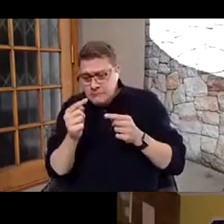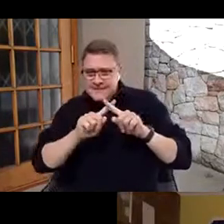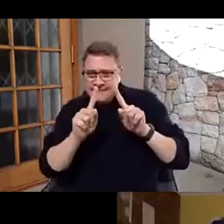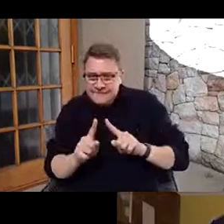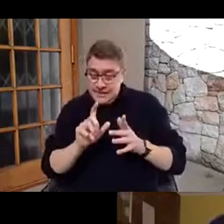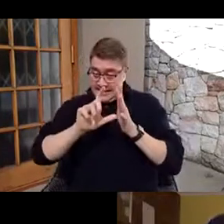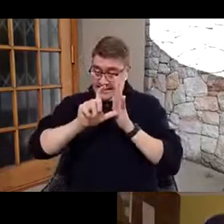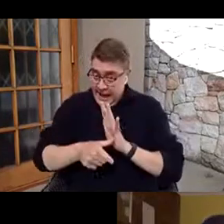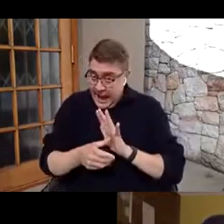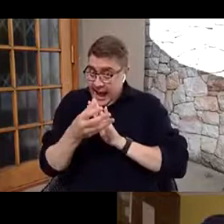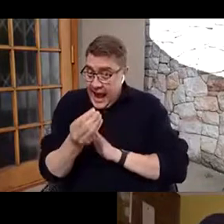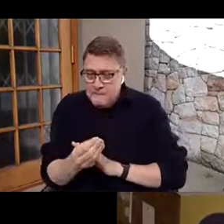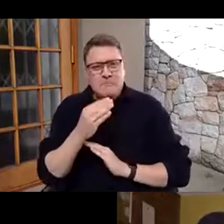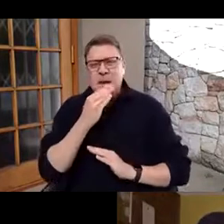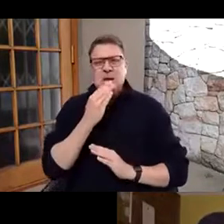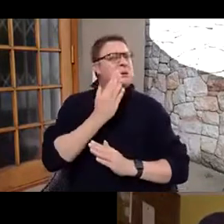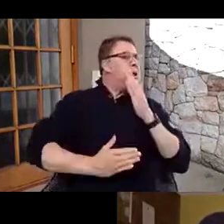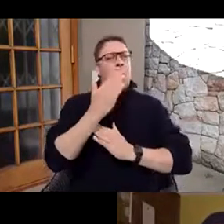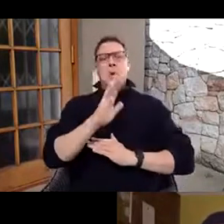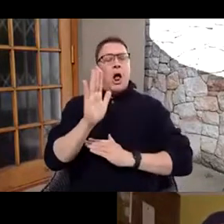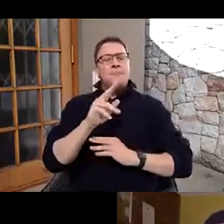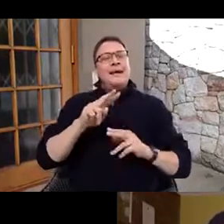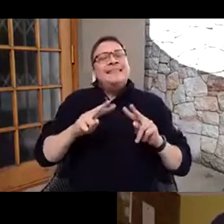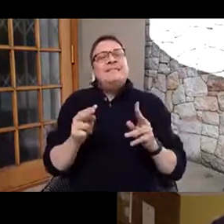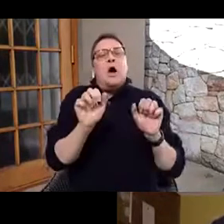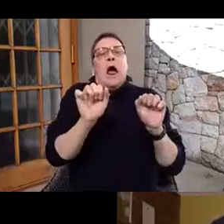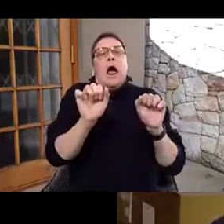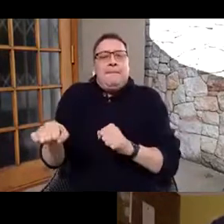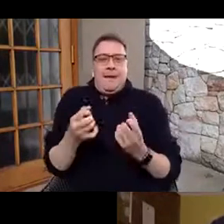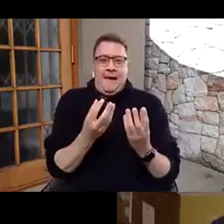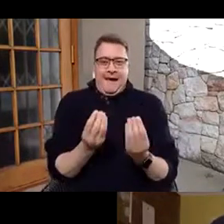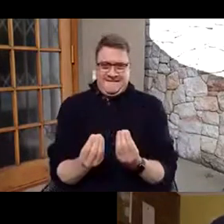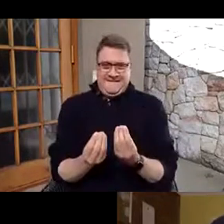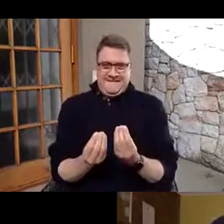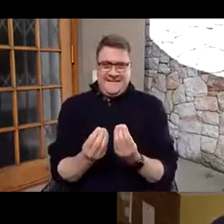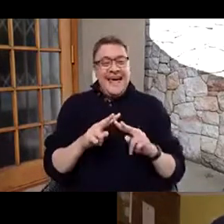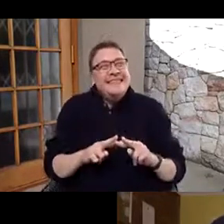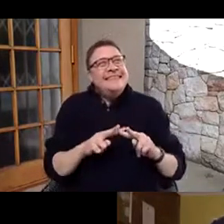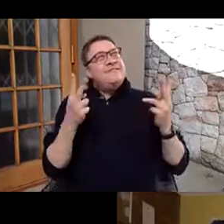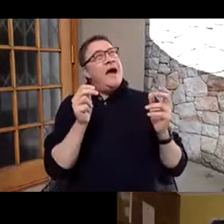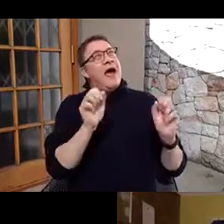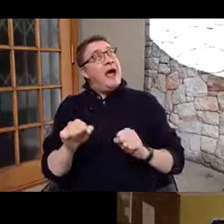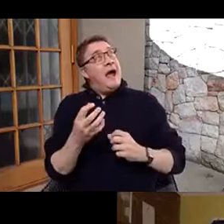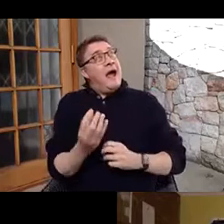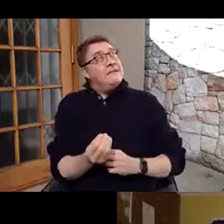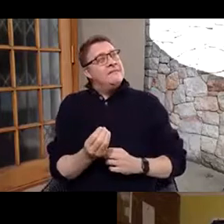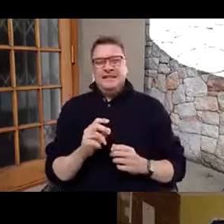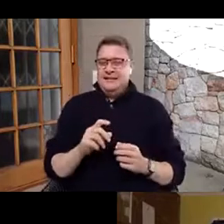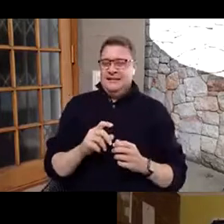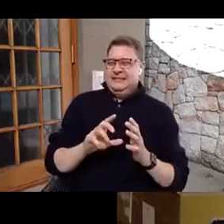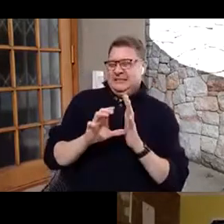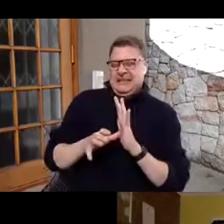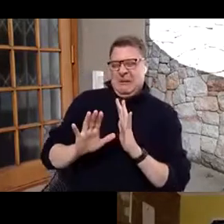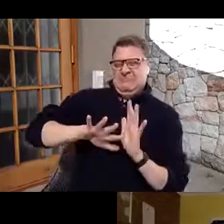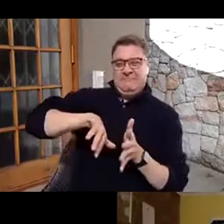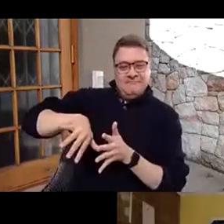actually disabled, you're just differently abled. And I love that, the word different rather than disabled. So that's an